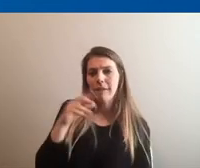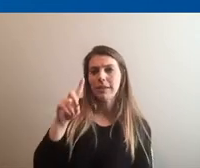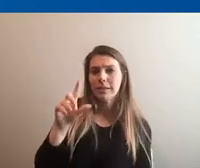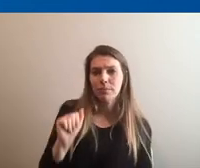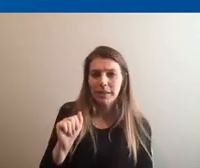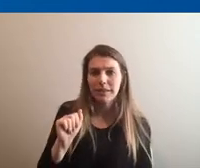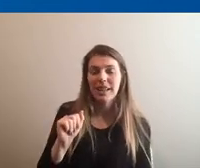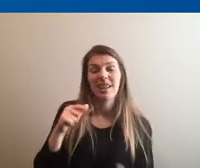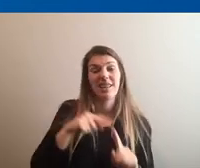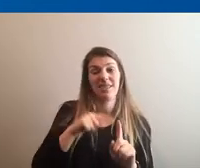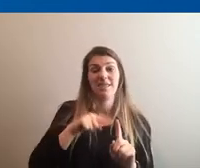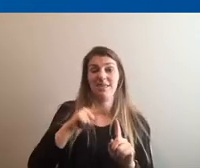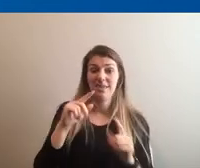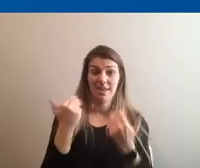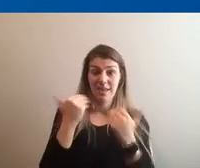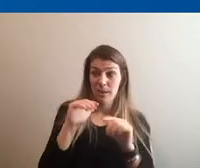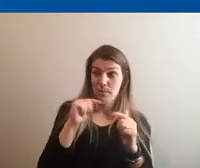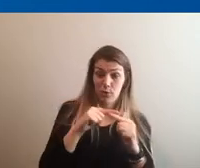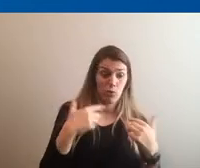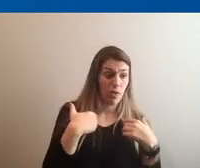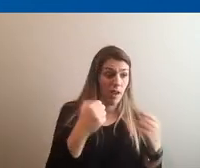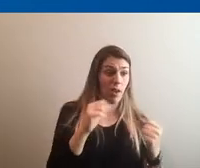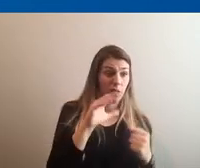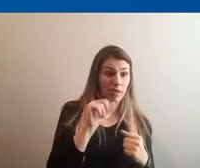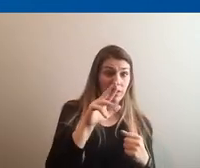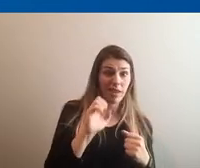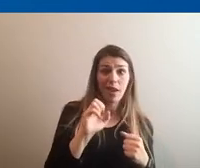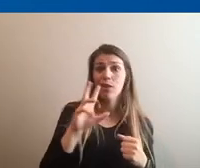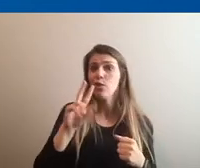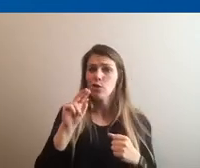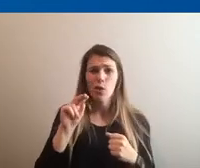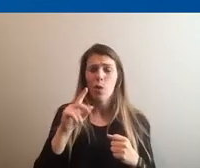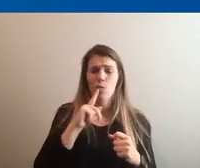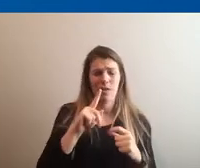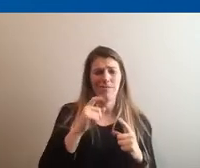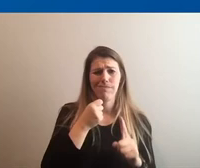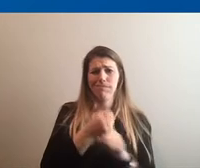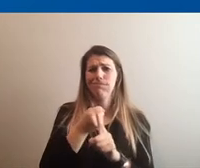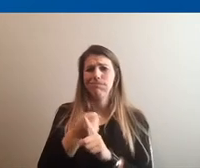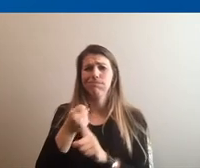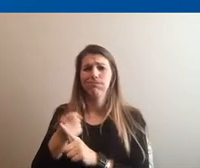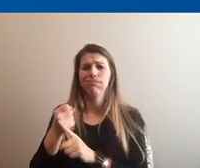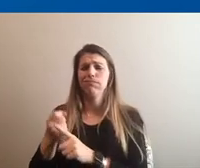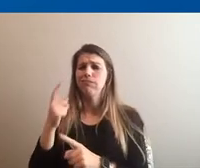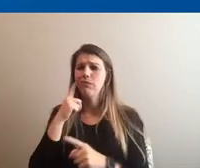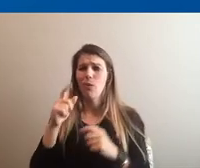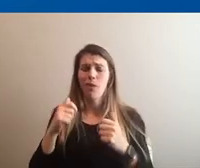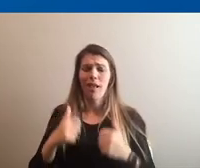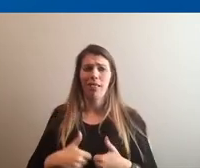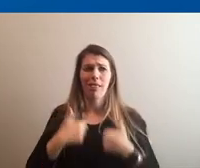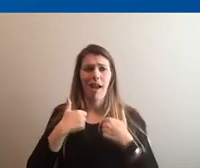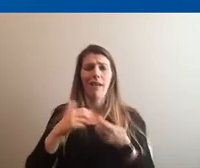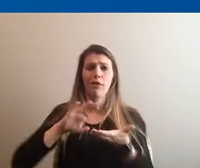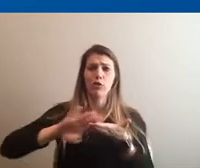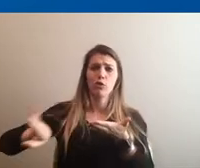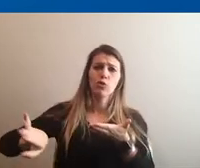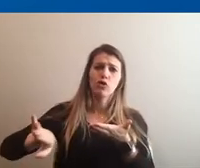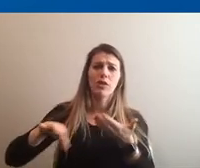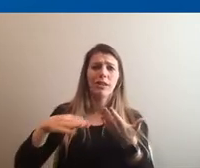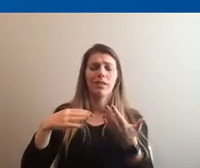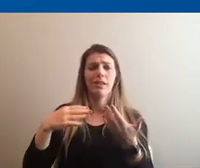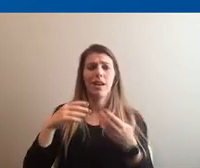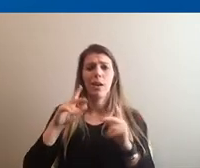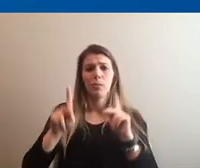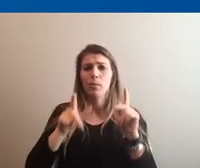is not just limited to healthcare settings, but this is the result of a lifetime of exclusion and marginalization of people